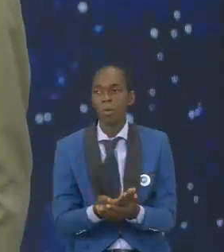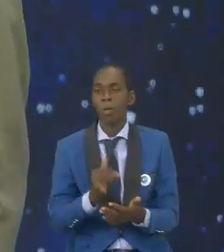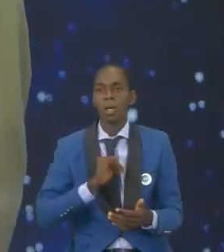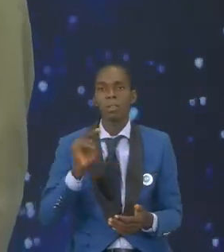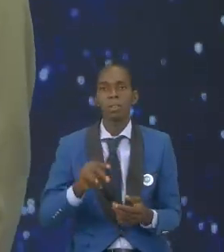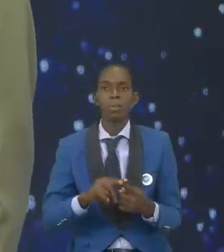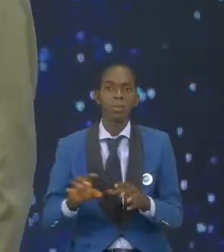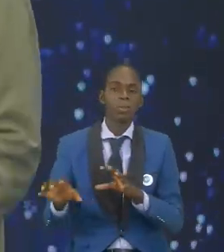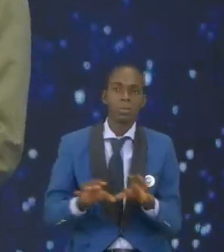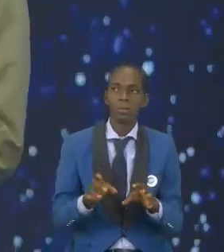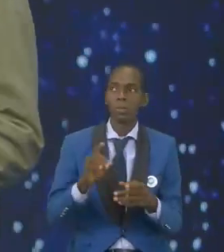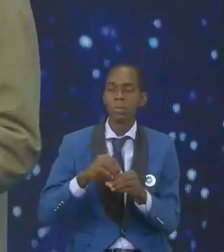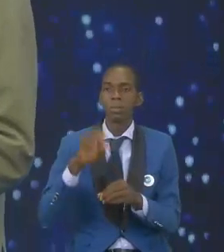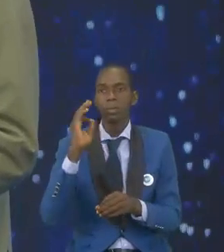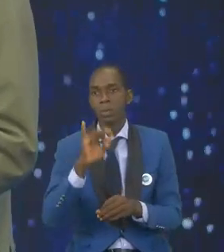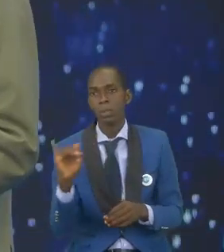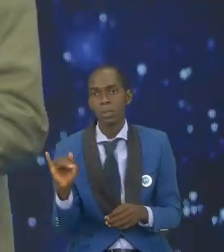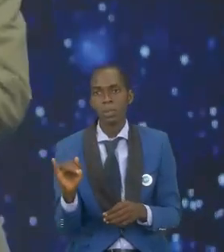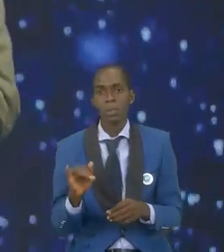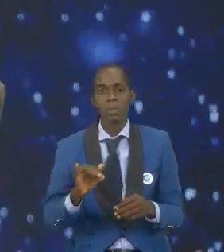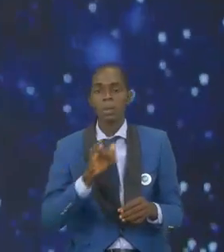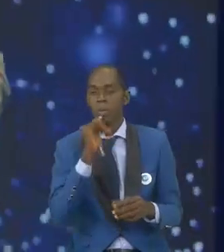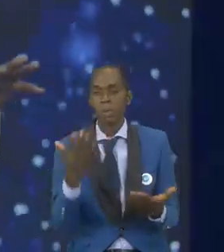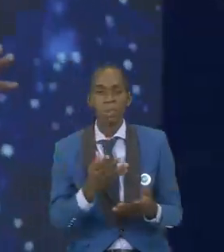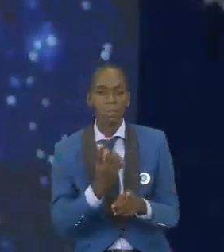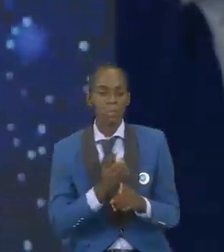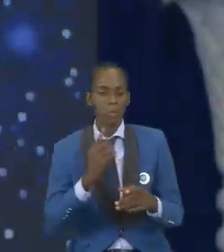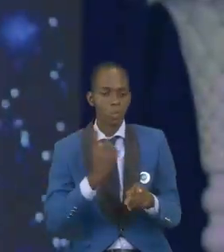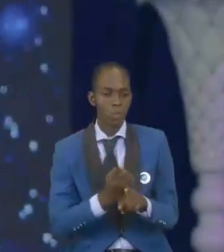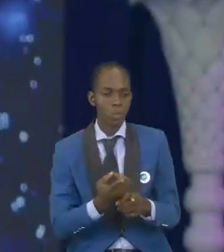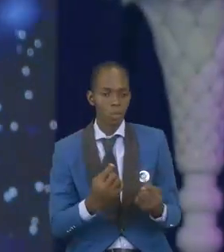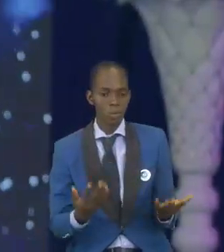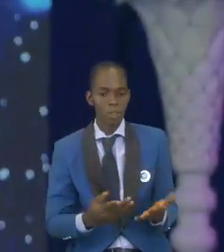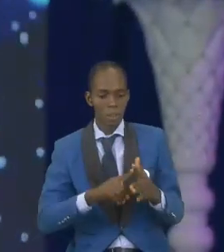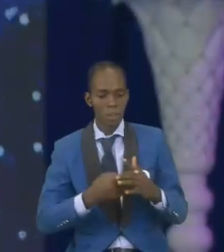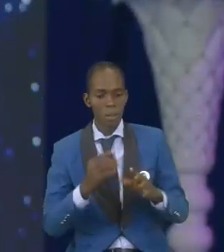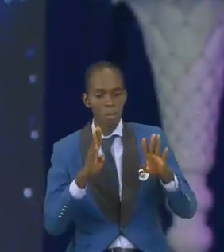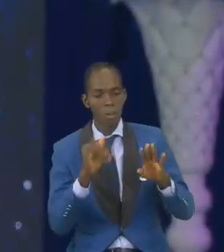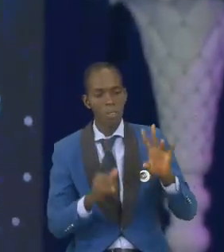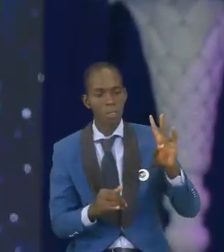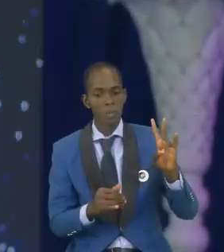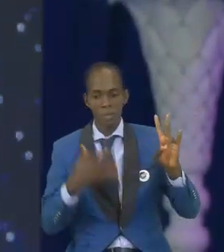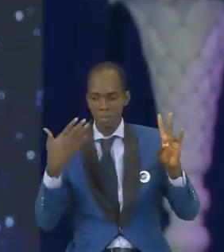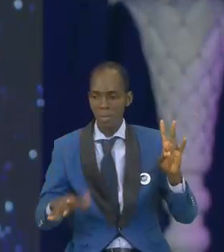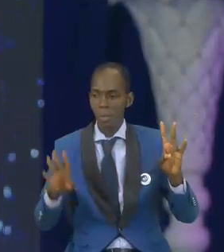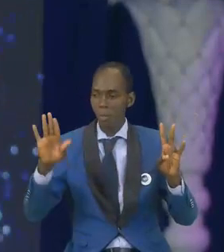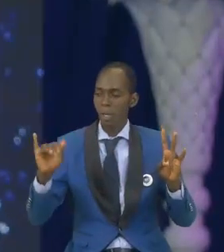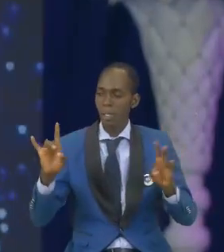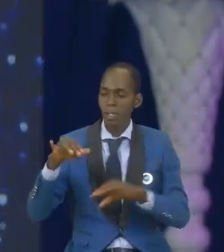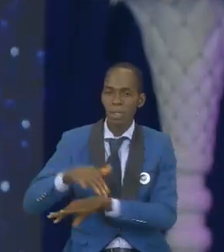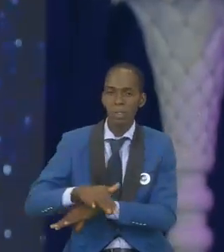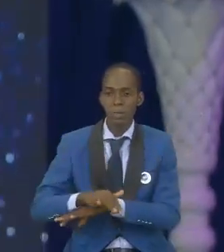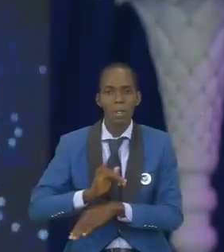finish at 8. I'm not here for that. I'm not here to bow down or bend down to a